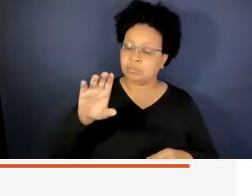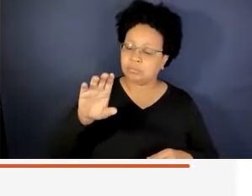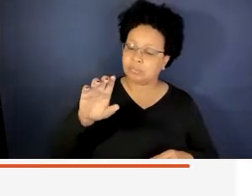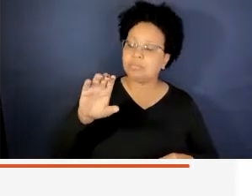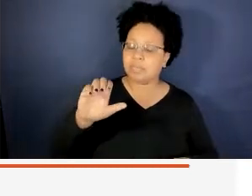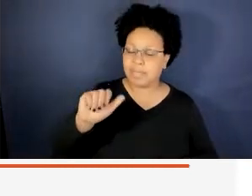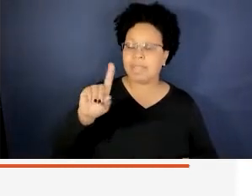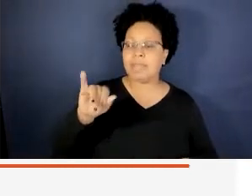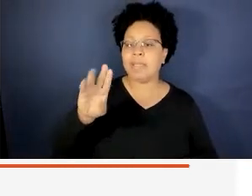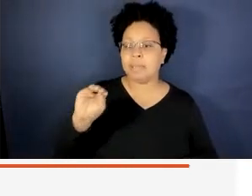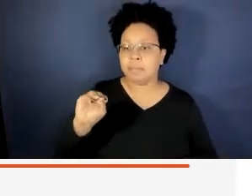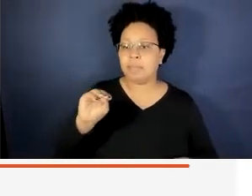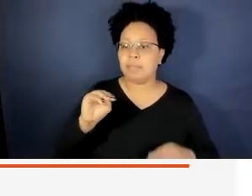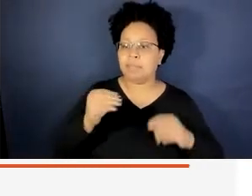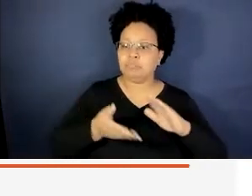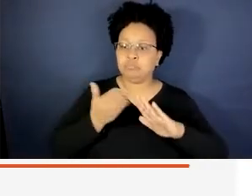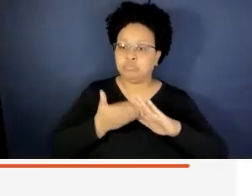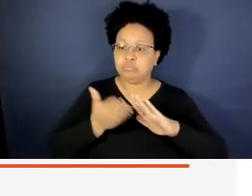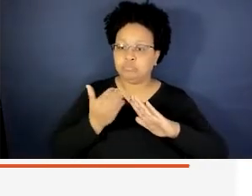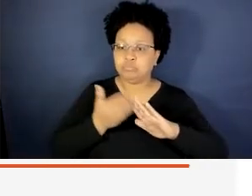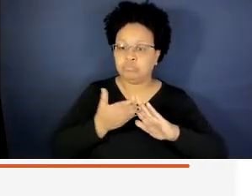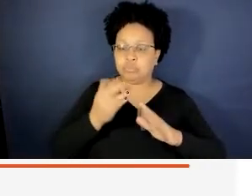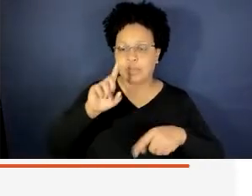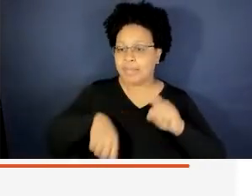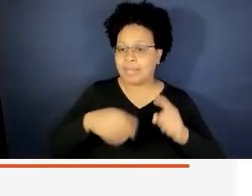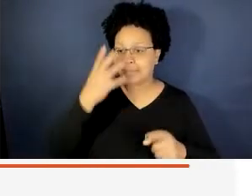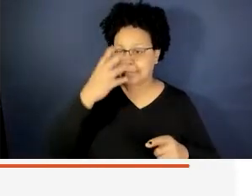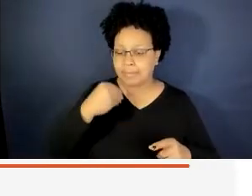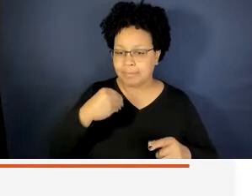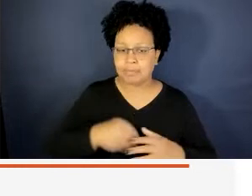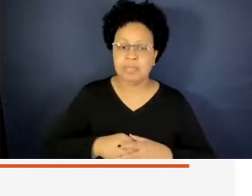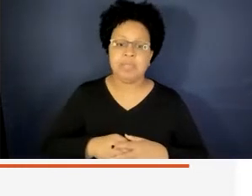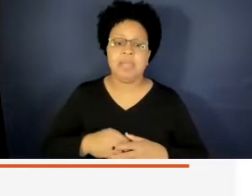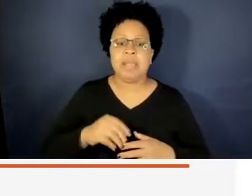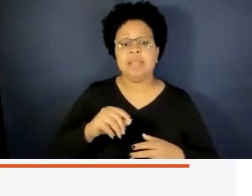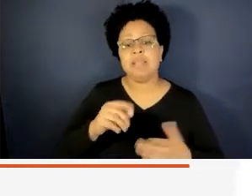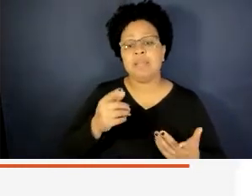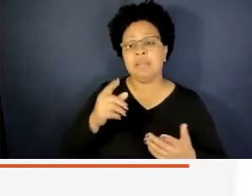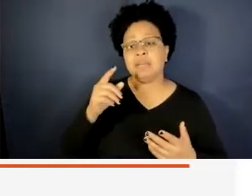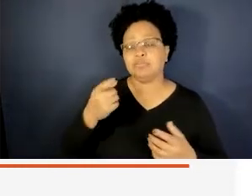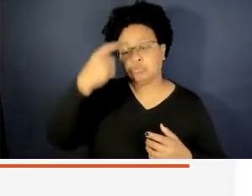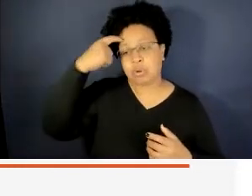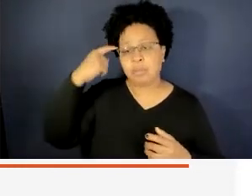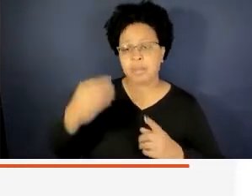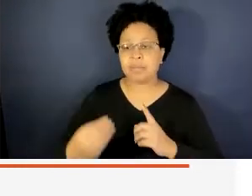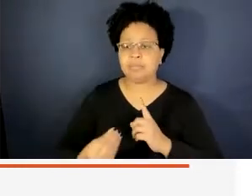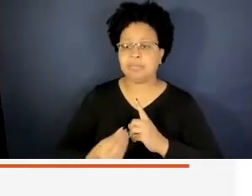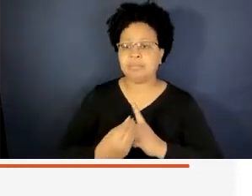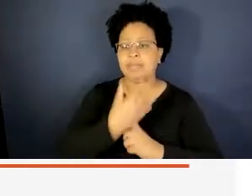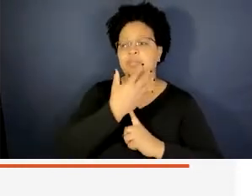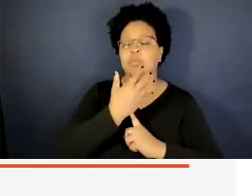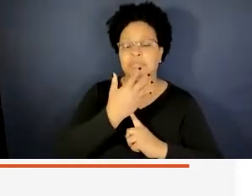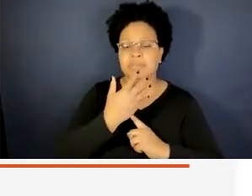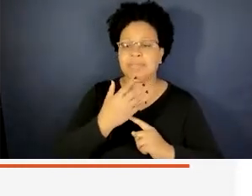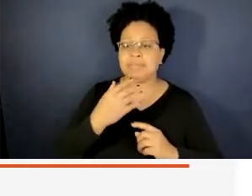your theology, trauma impacts your theology, which is your soul, which is your spiritual. So trauma just doesn't